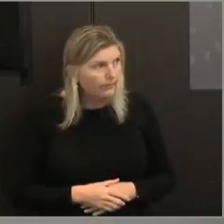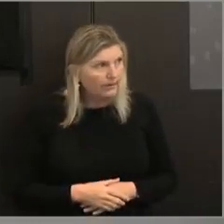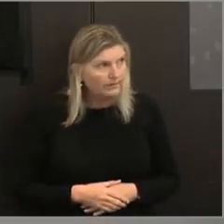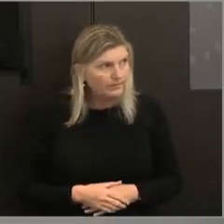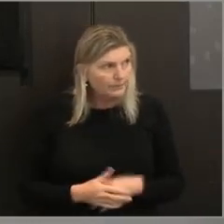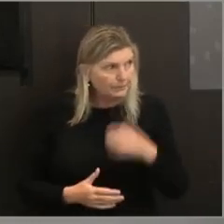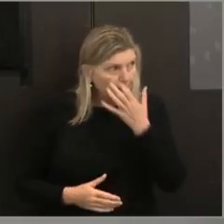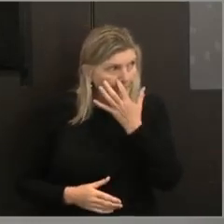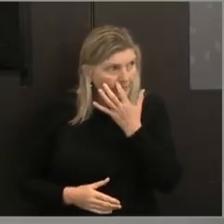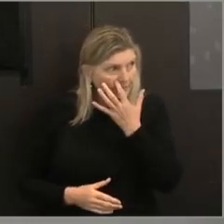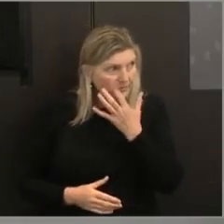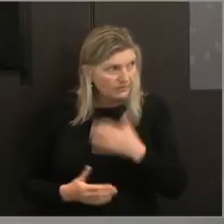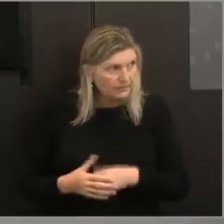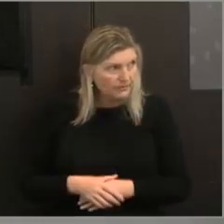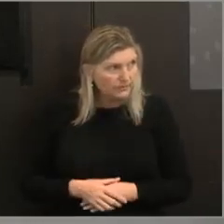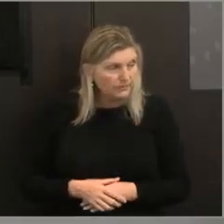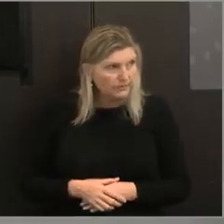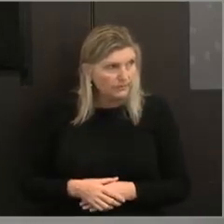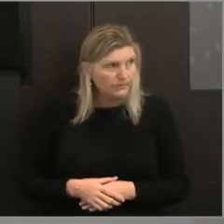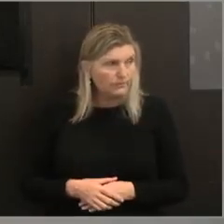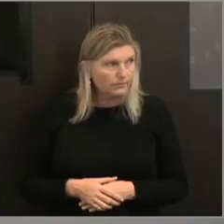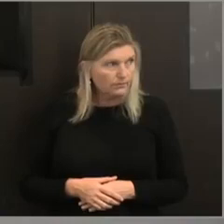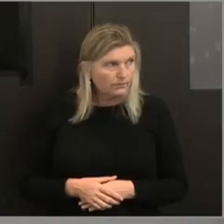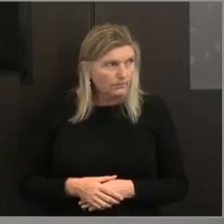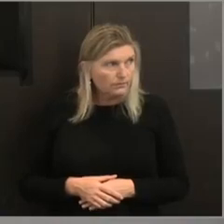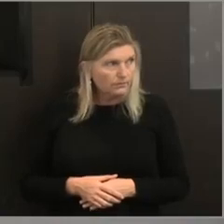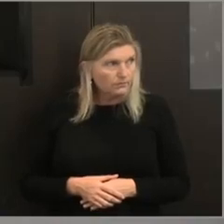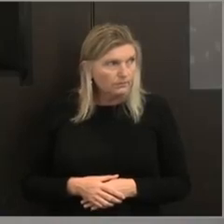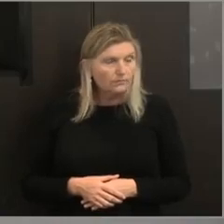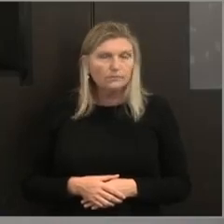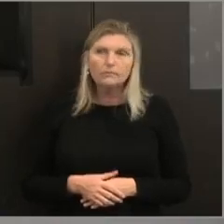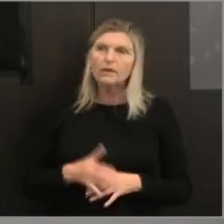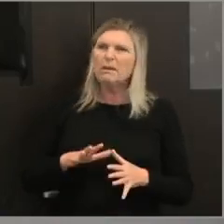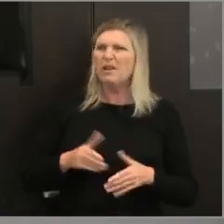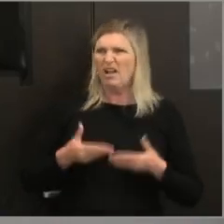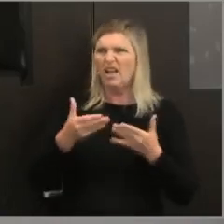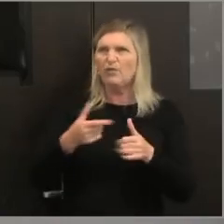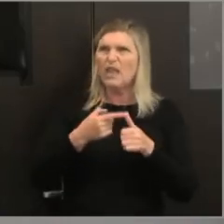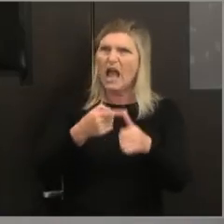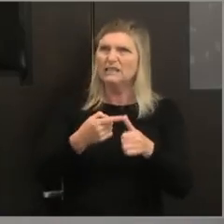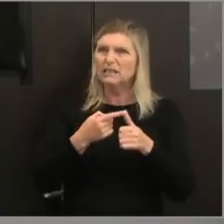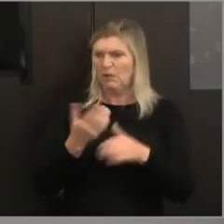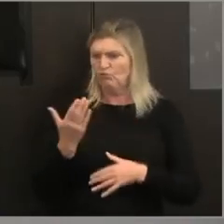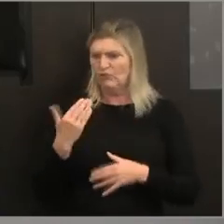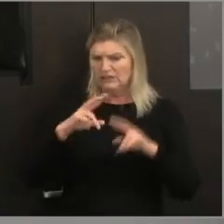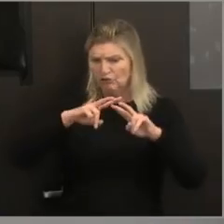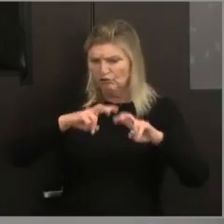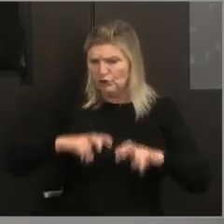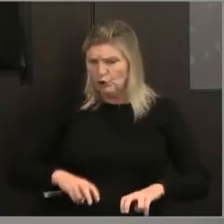If I could perhaps just illustrate the answer with the latest criminal justice research we've